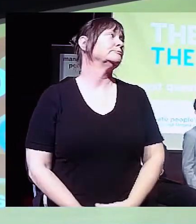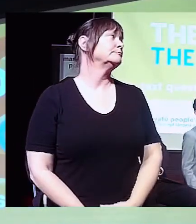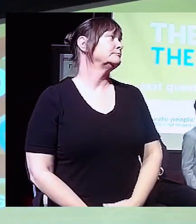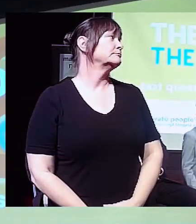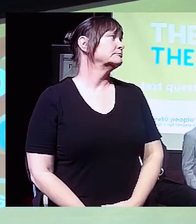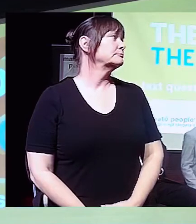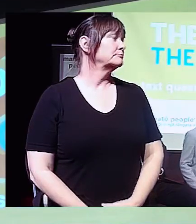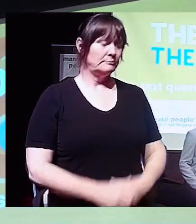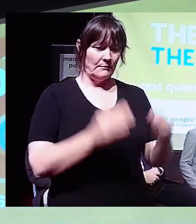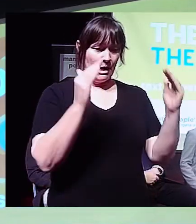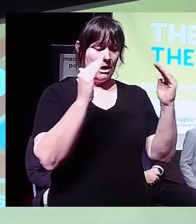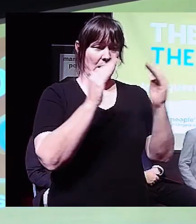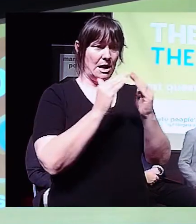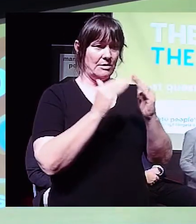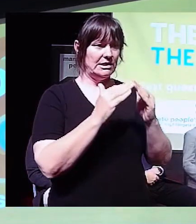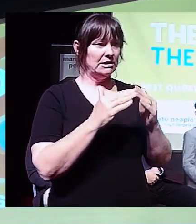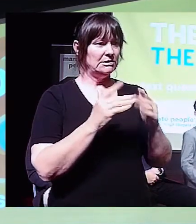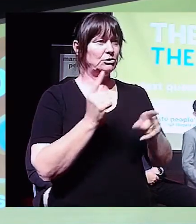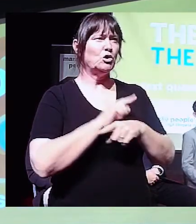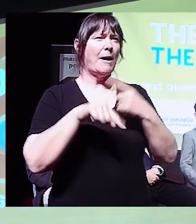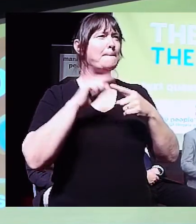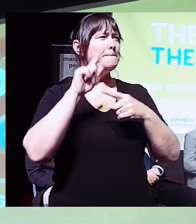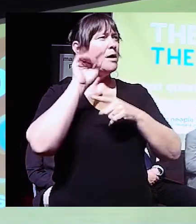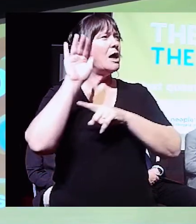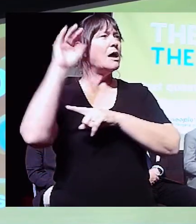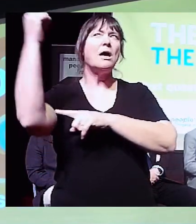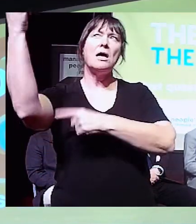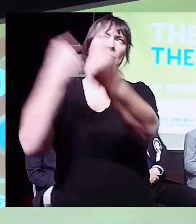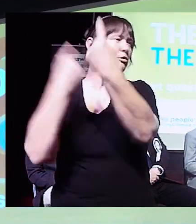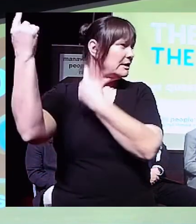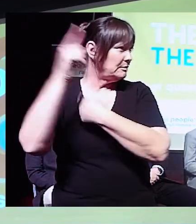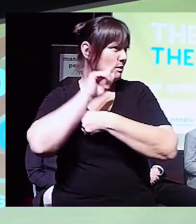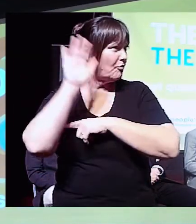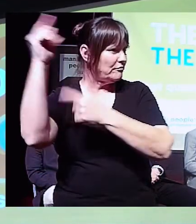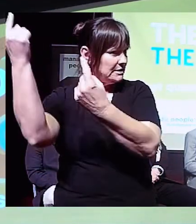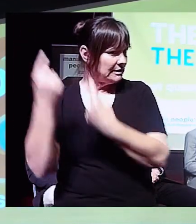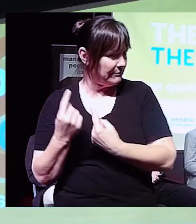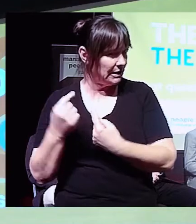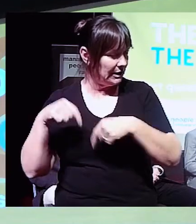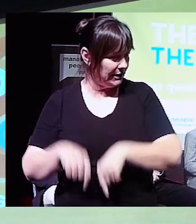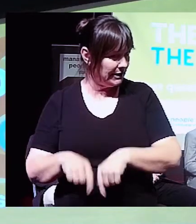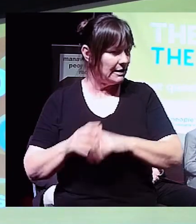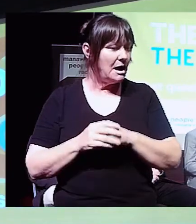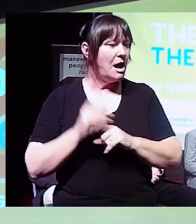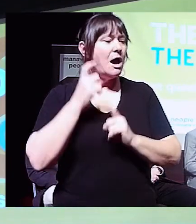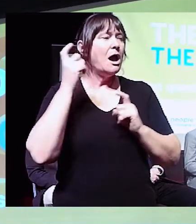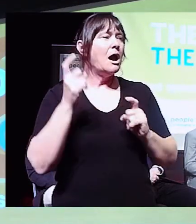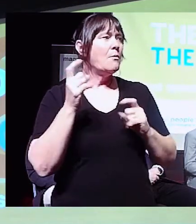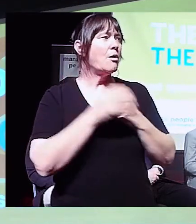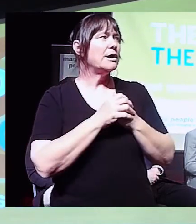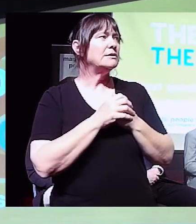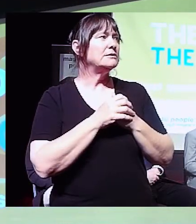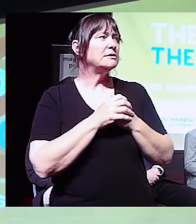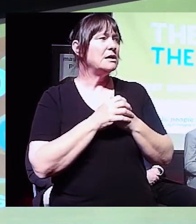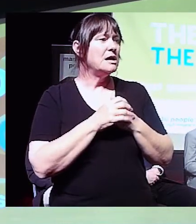Quite often housing is talked in conjunction with immigration. One of the things that I'm very concerned about is that there are houses land banked that